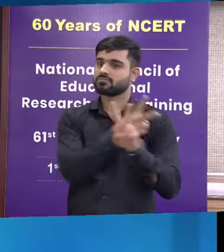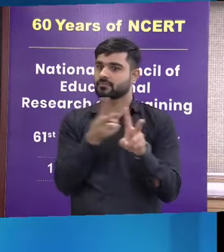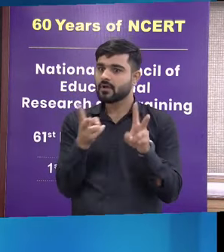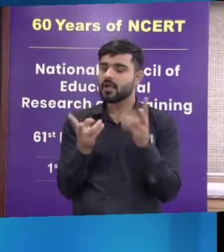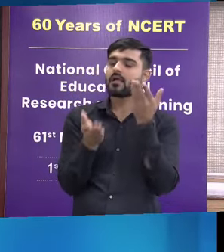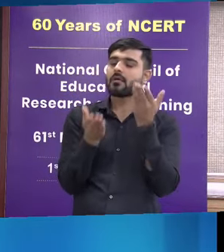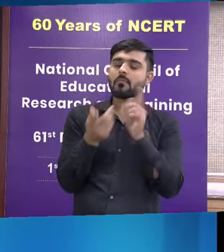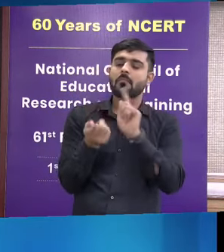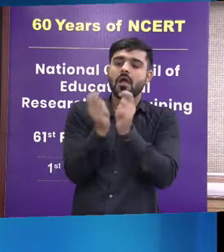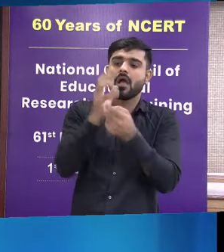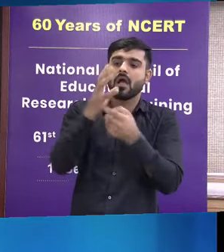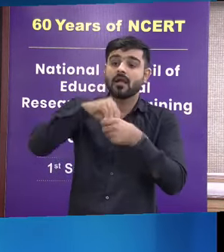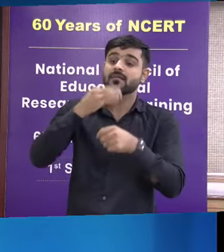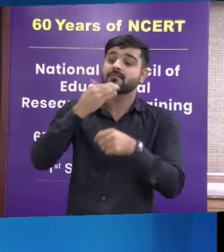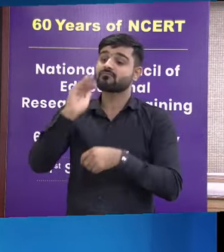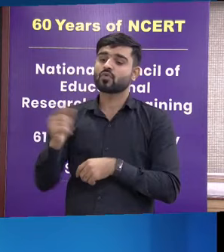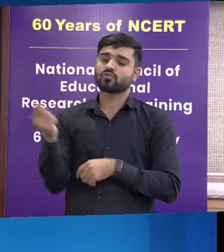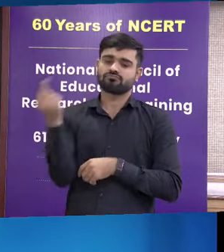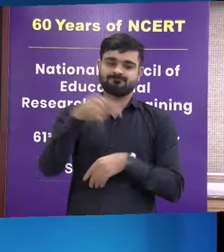are all